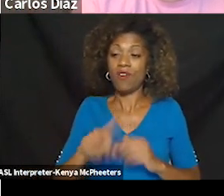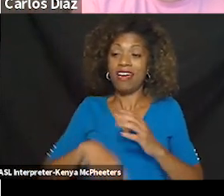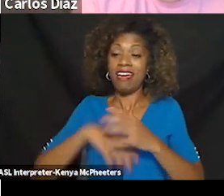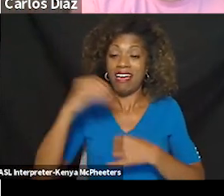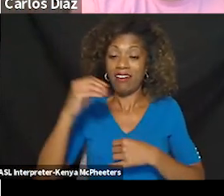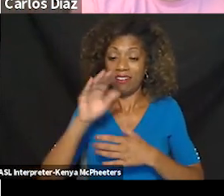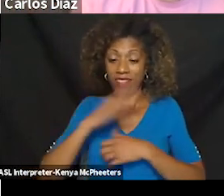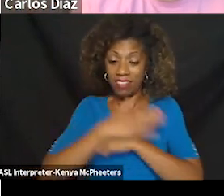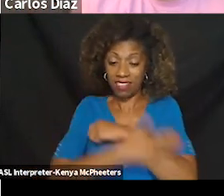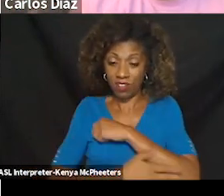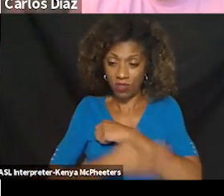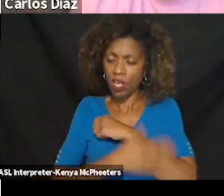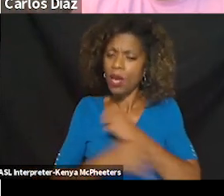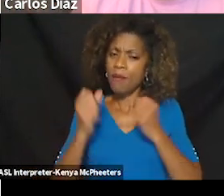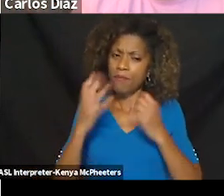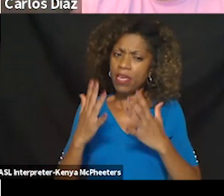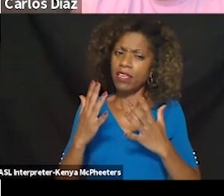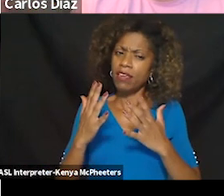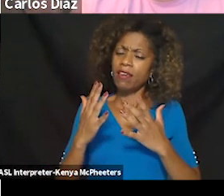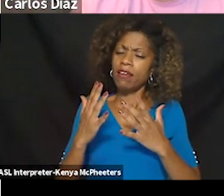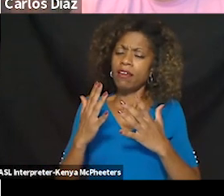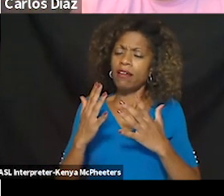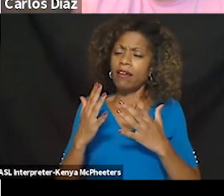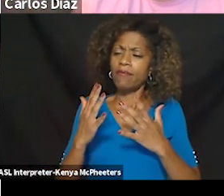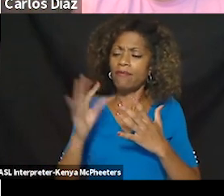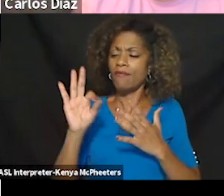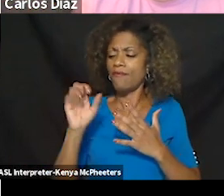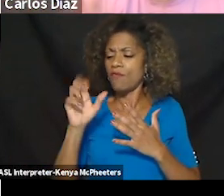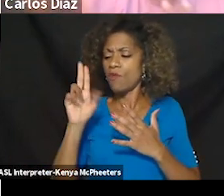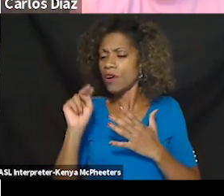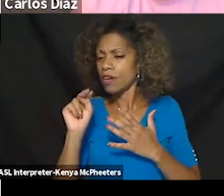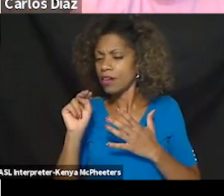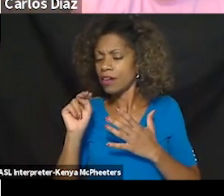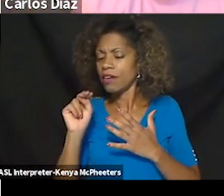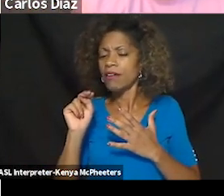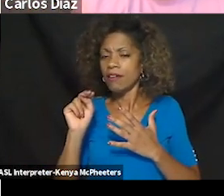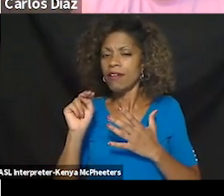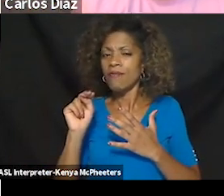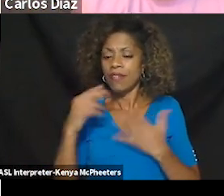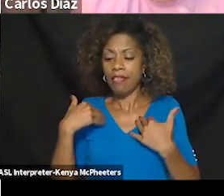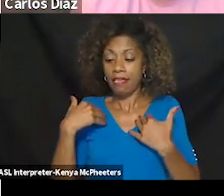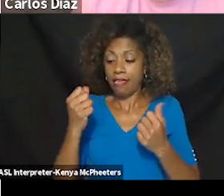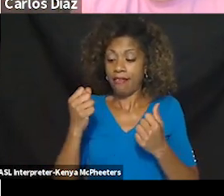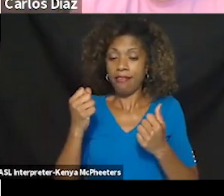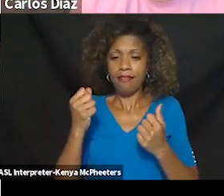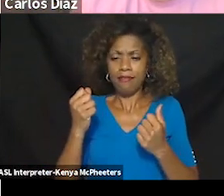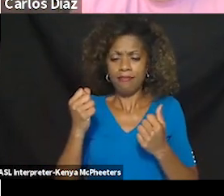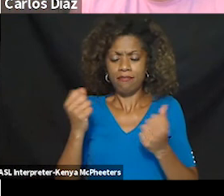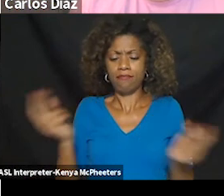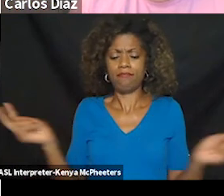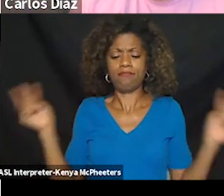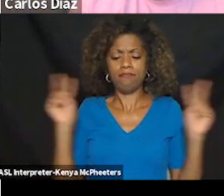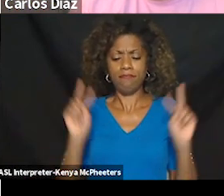our webinars, who normally have very strict guidelines of what they can and can't share. And we're just amazed about hearing this guy of like, where you run a public health